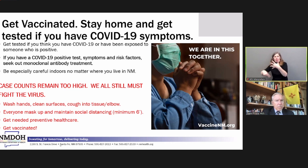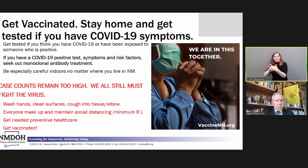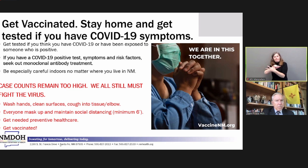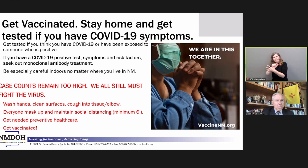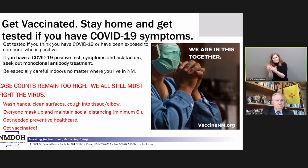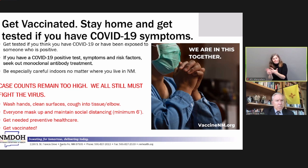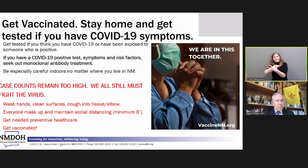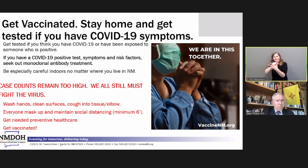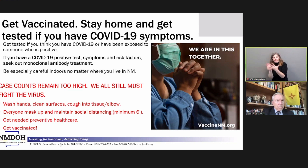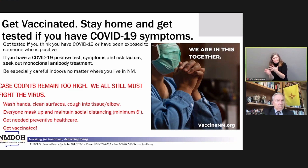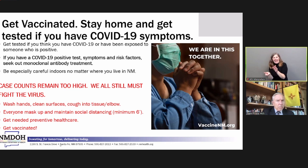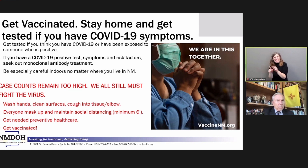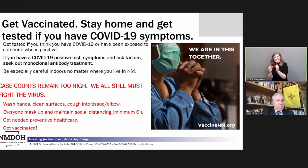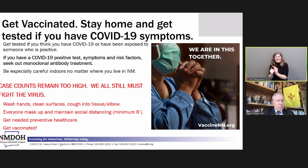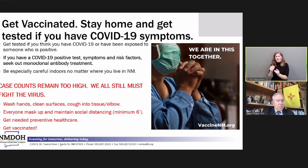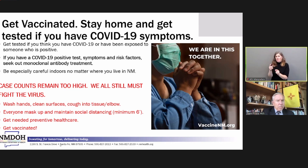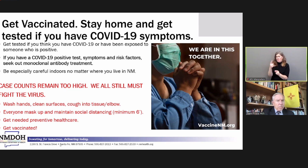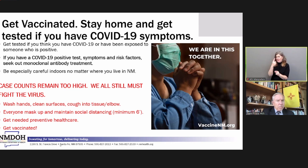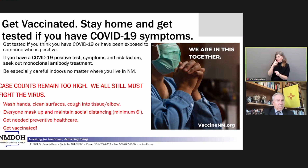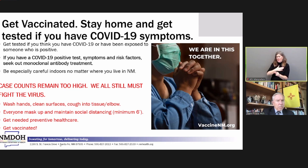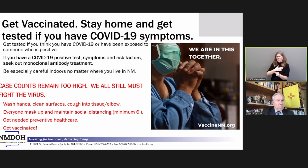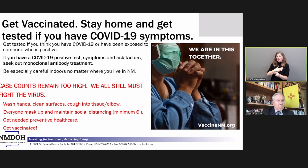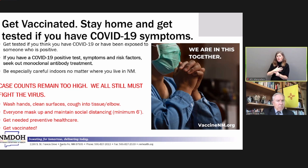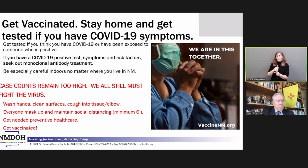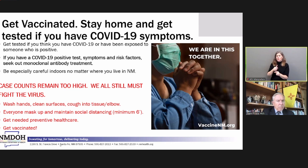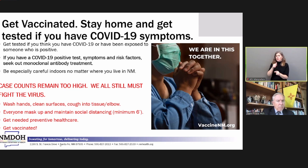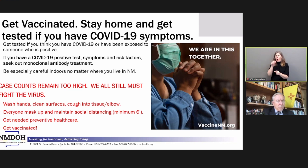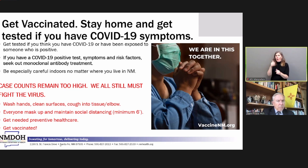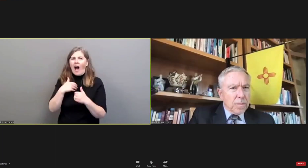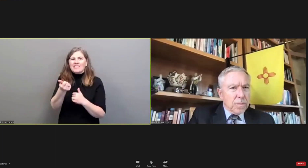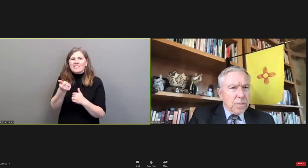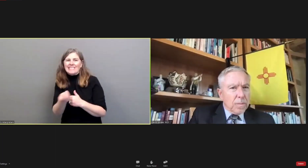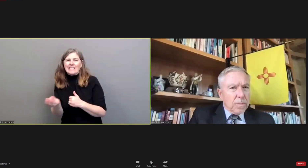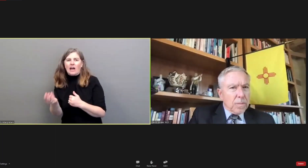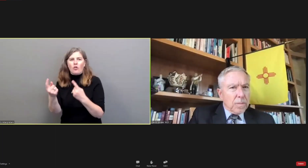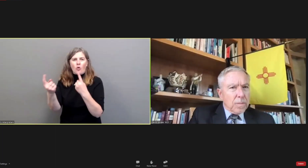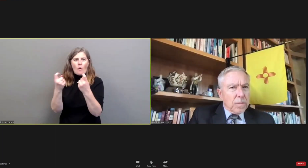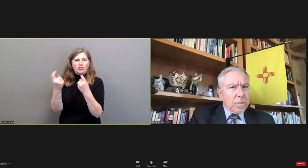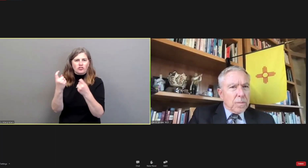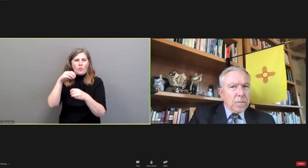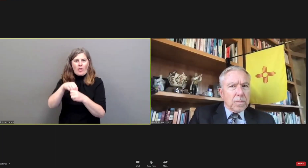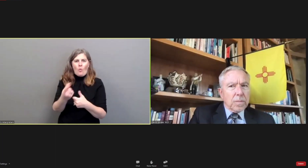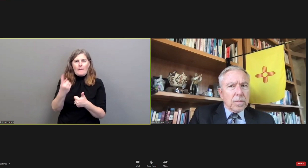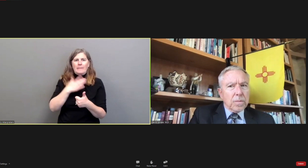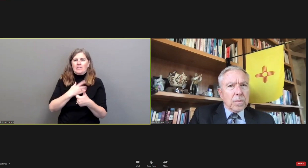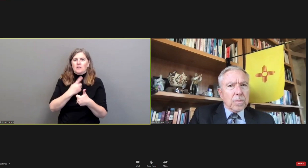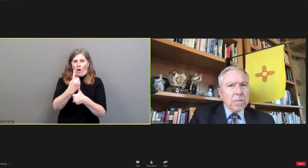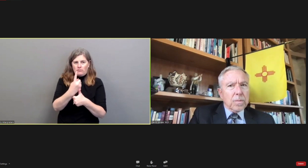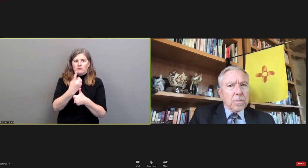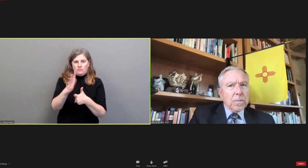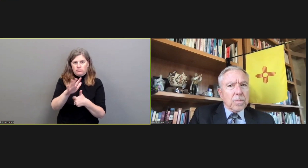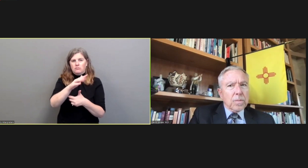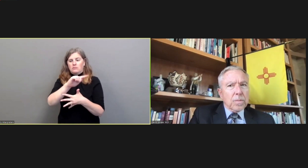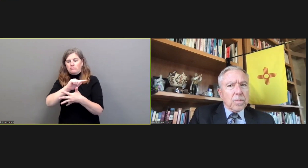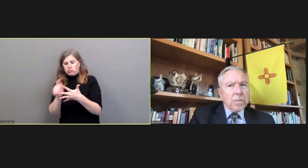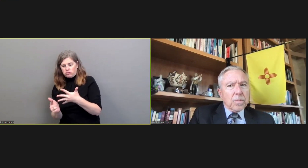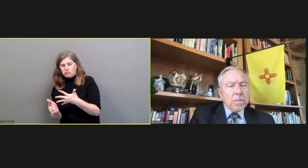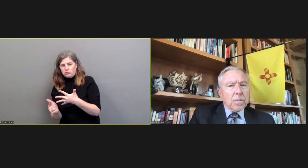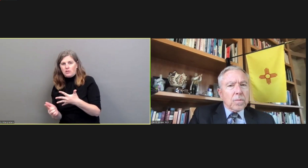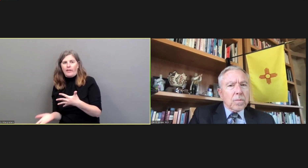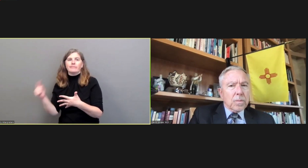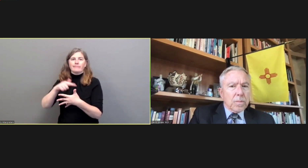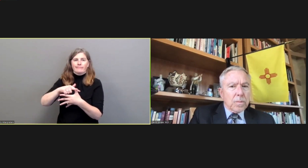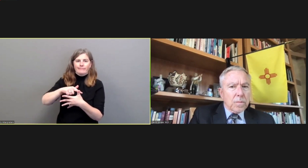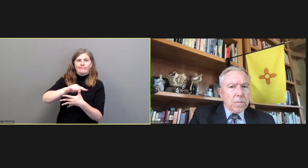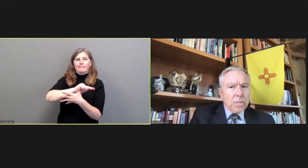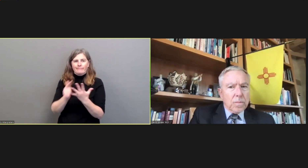our request to you then would be to not cluster multiple questions into one. Please just do ask one question at a time to allow our principals to focus and offer a